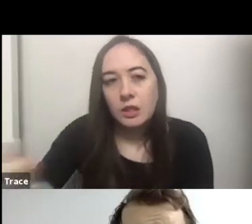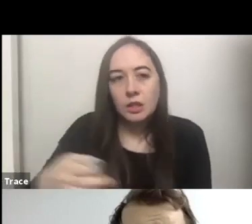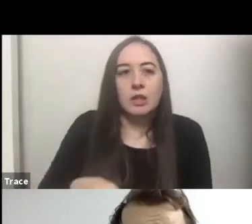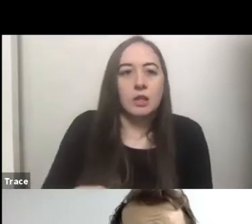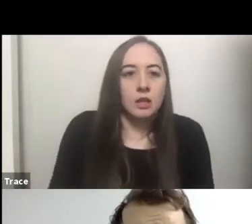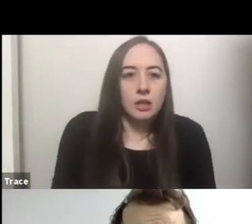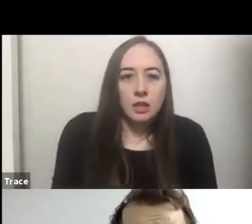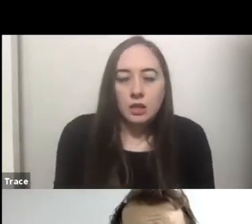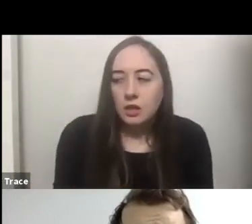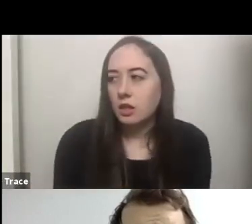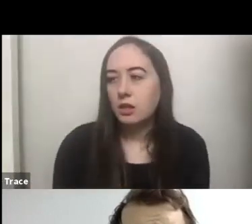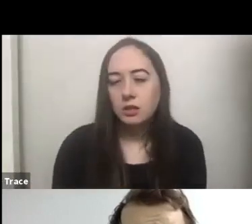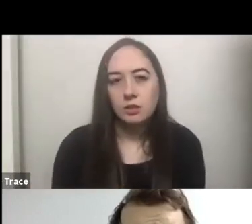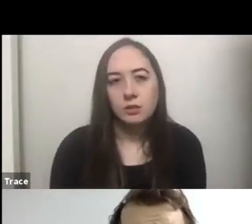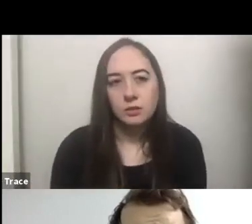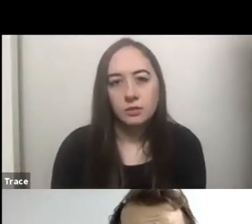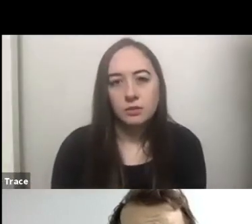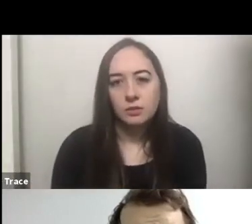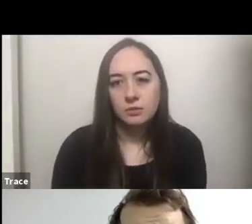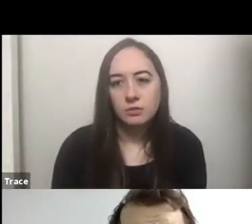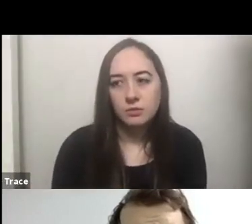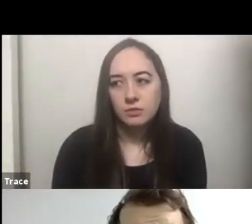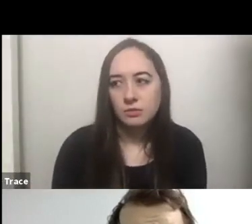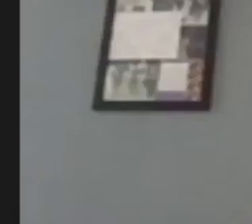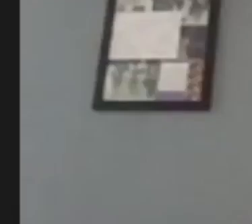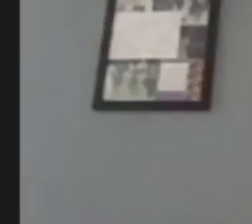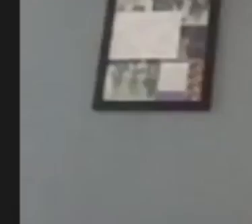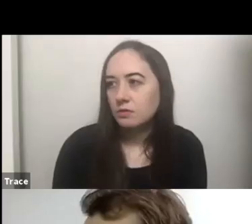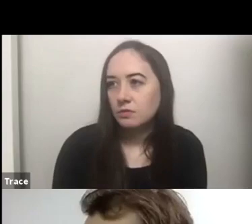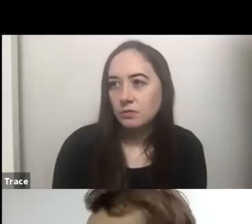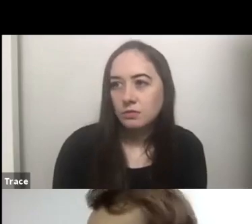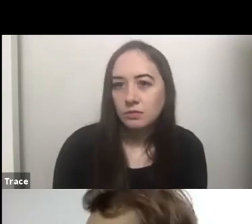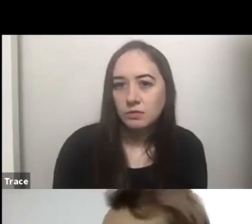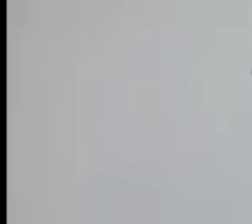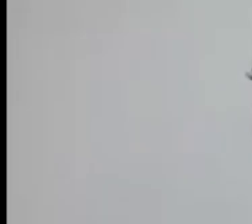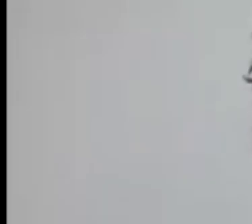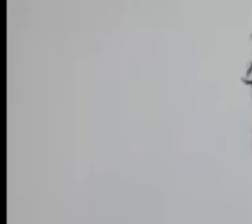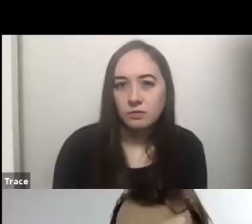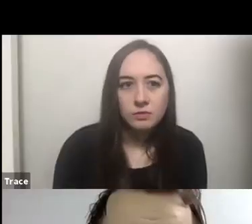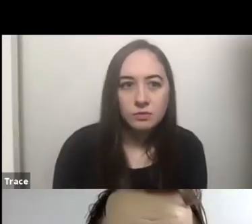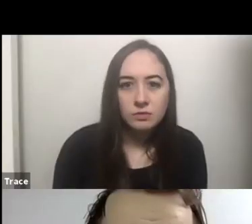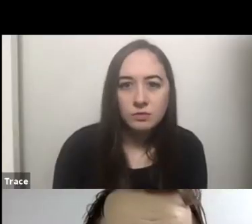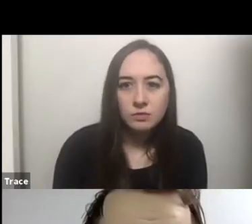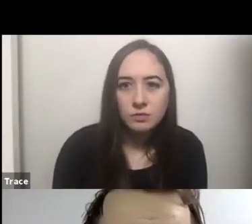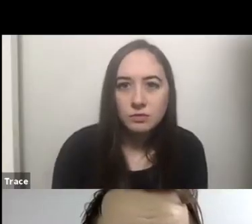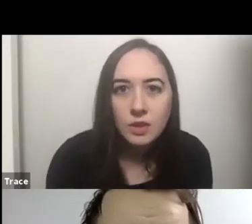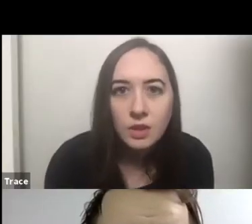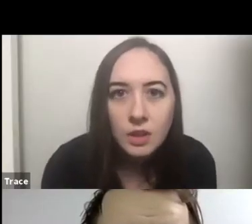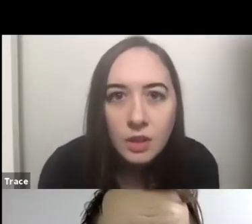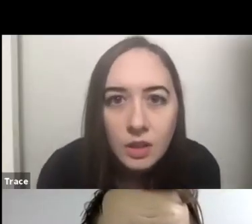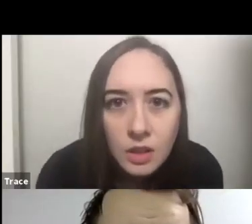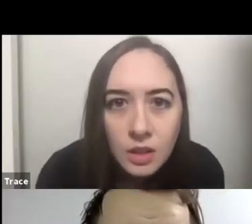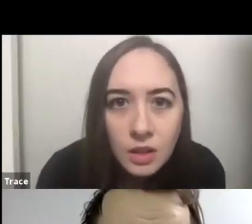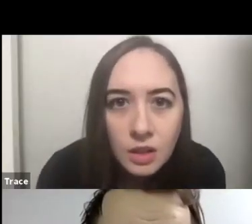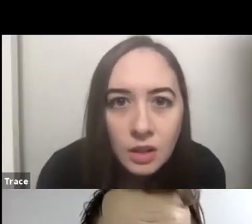returns to her seat, humiliated, everyone around her, nudging one another, crowded around Terry's computer. It's the